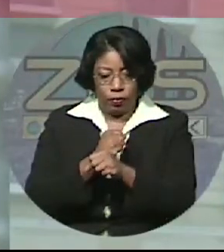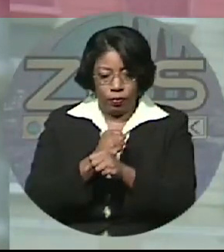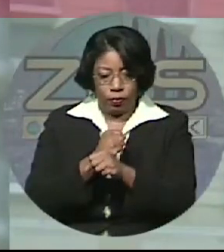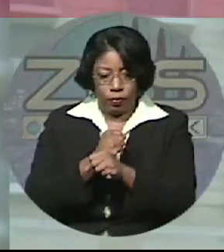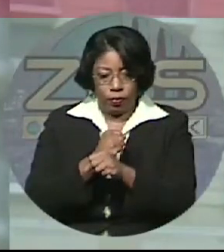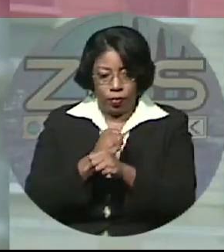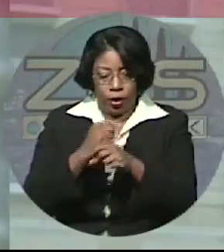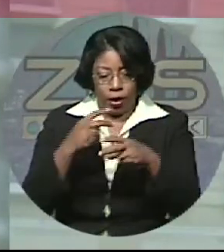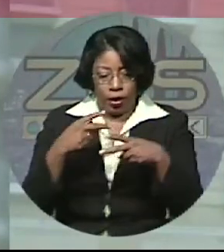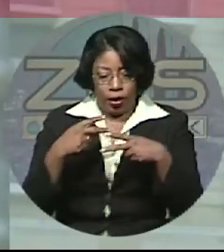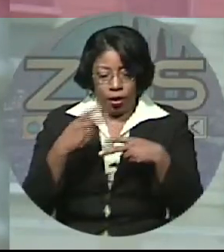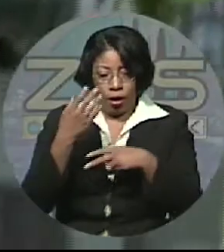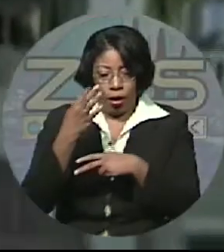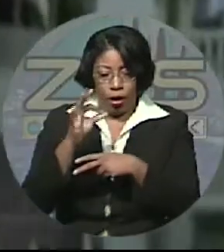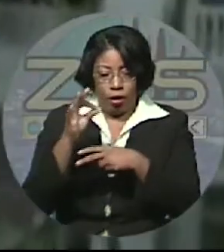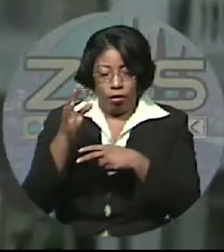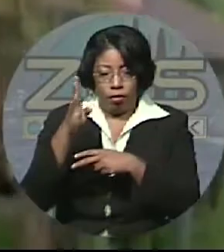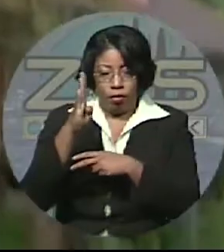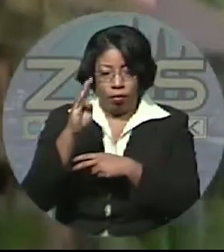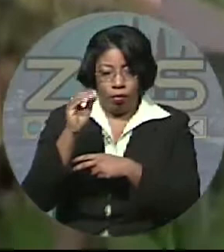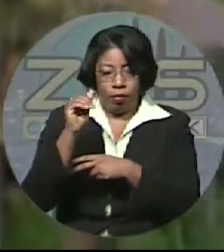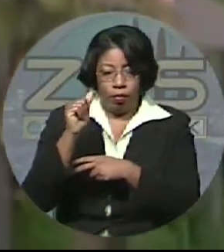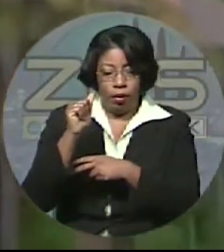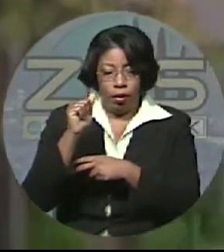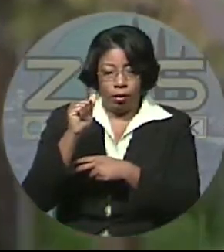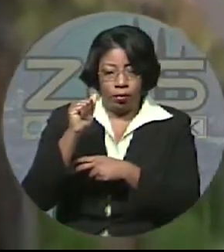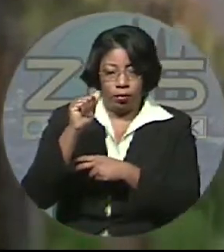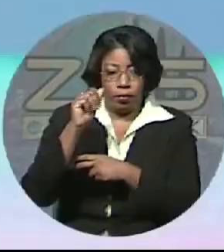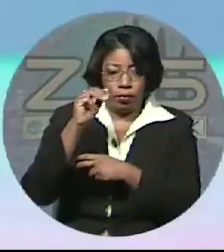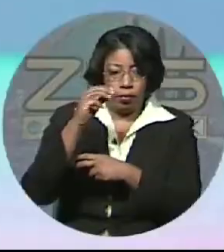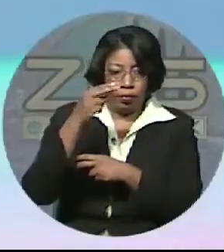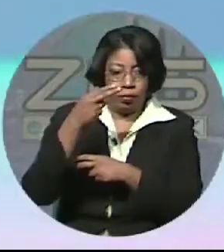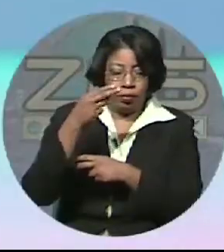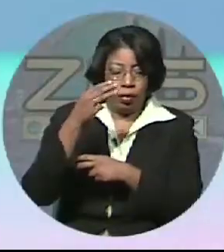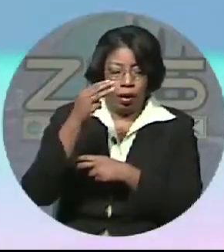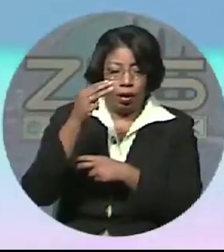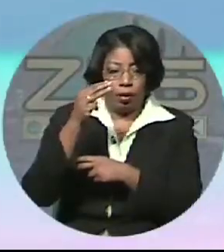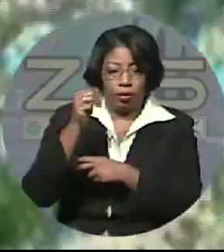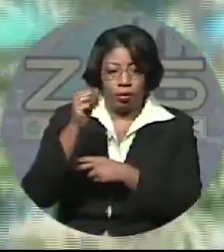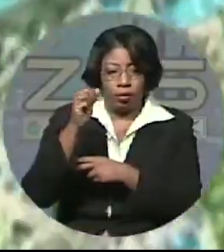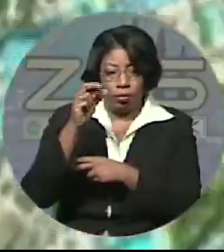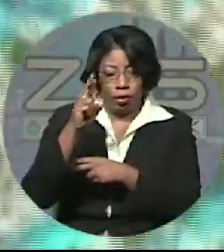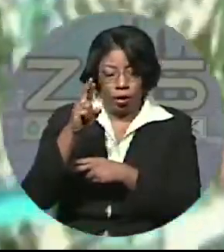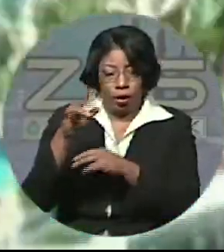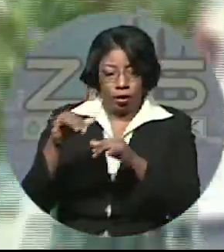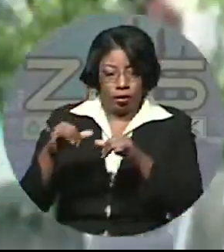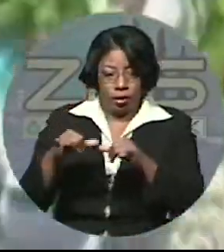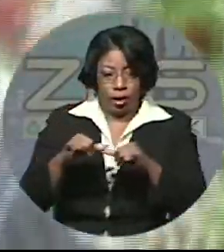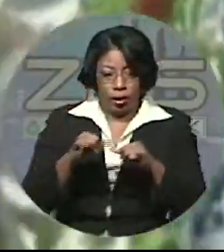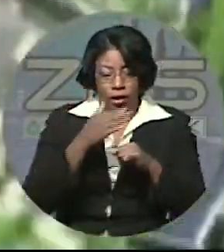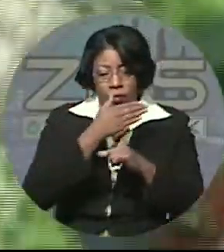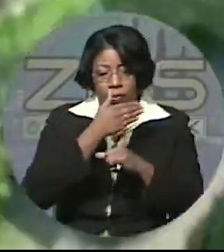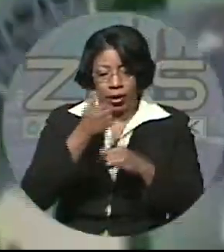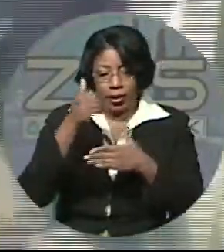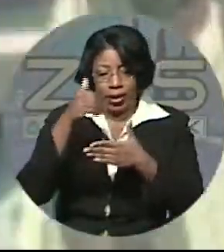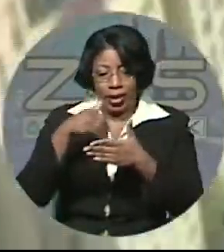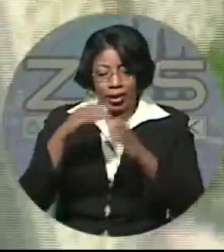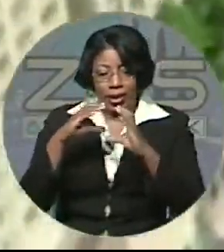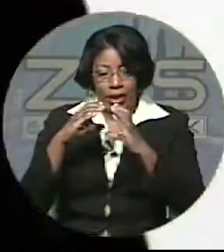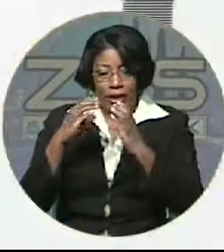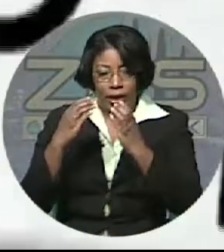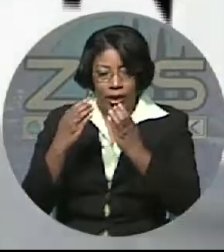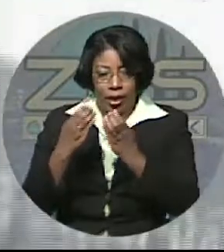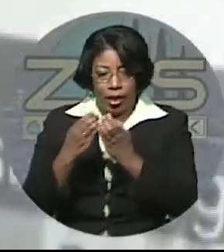Baha Mar standards of excellence. Anything less than a world-class facility and best-in-class guest experience is